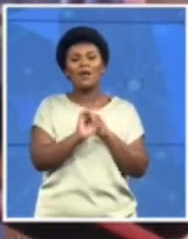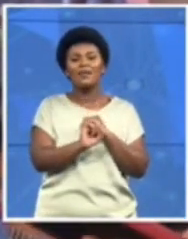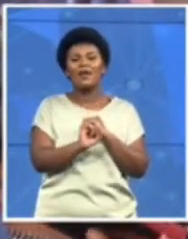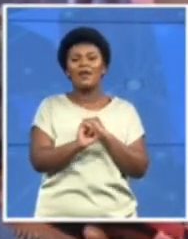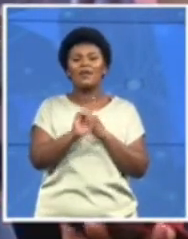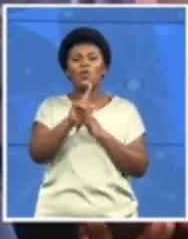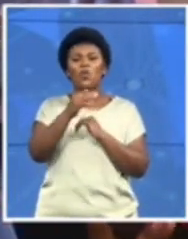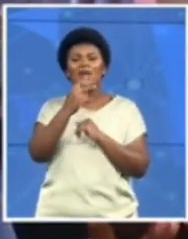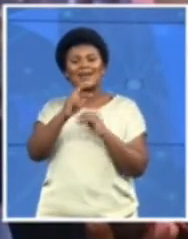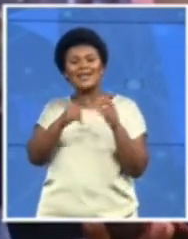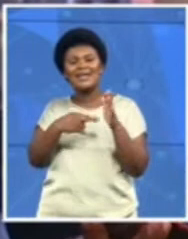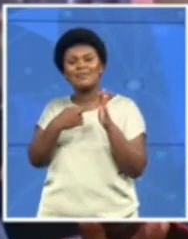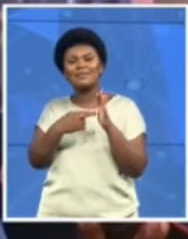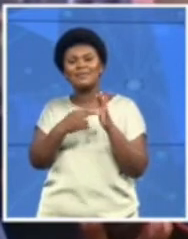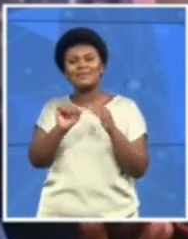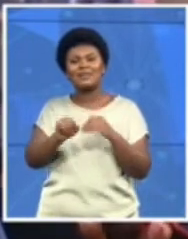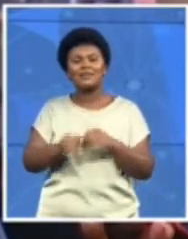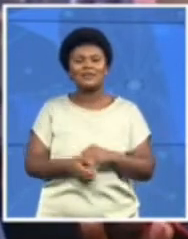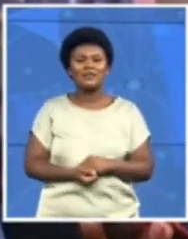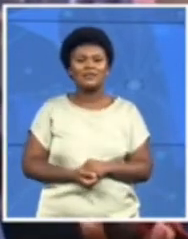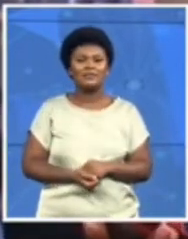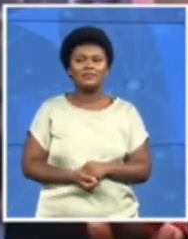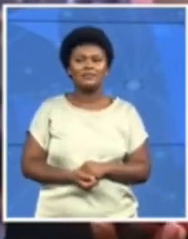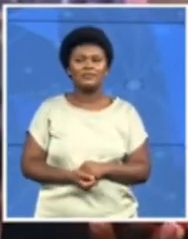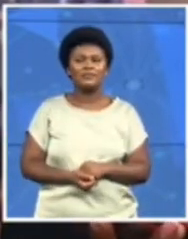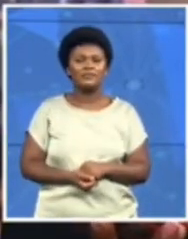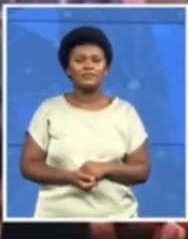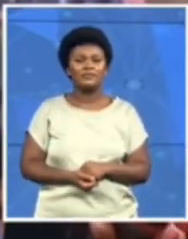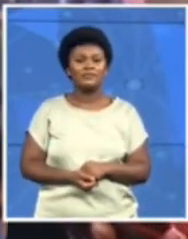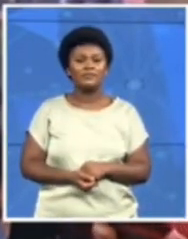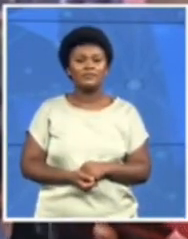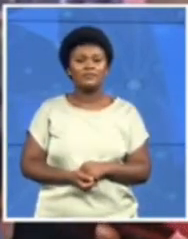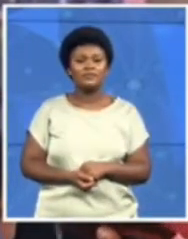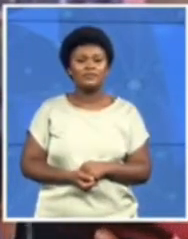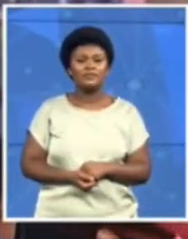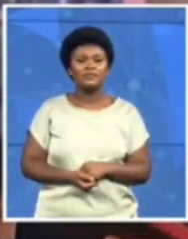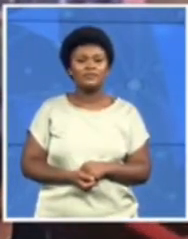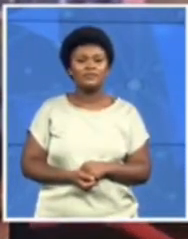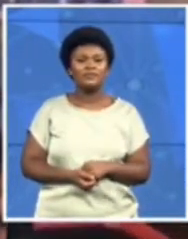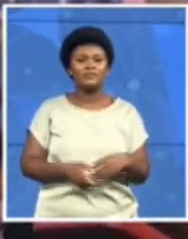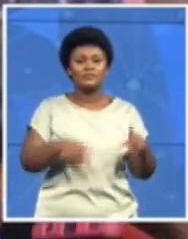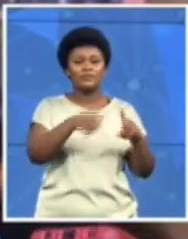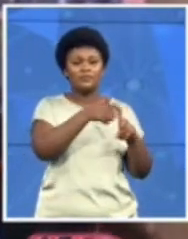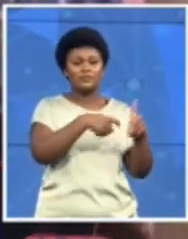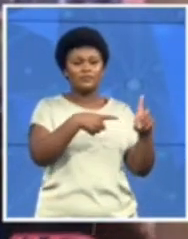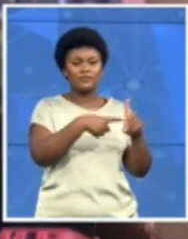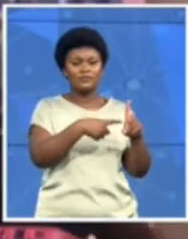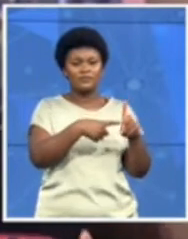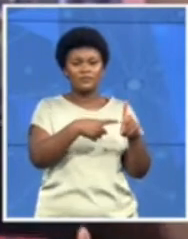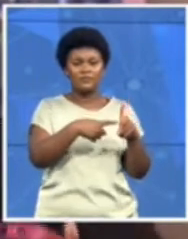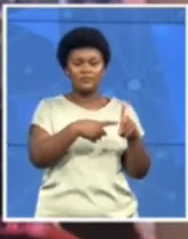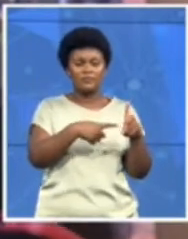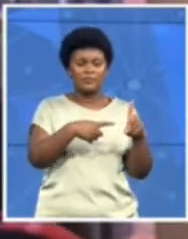The accused, his lawyer is Mr. Vuyo Kodla. He came on record